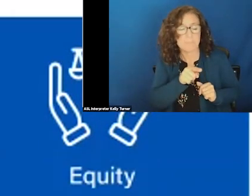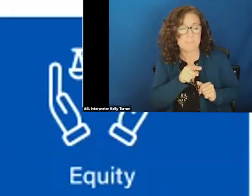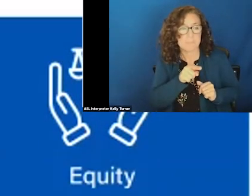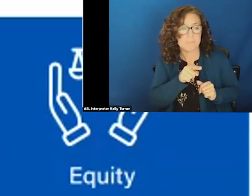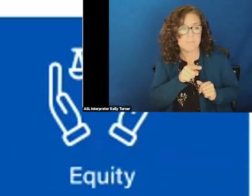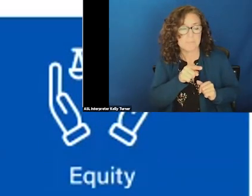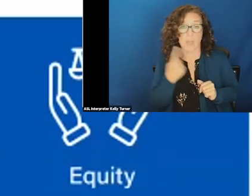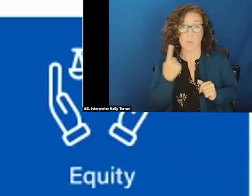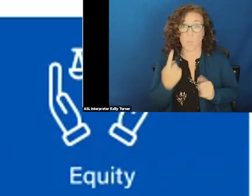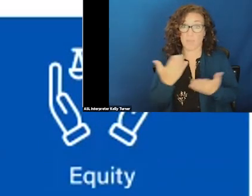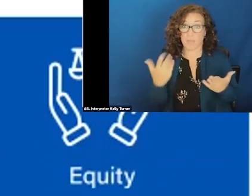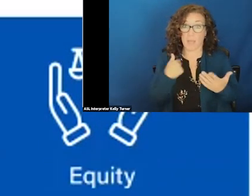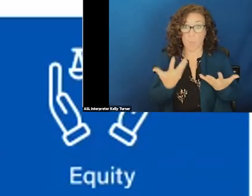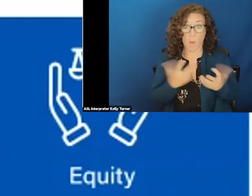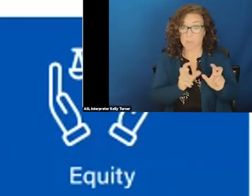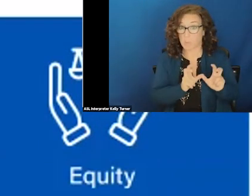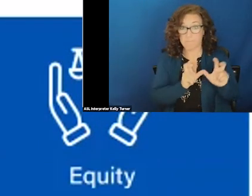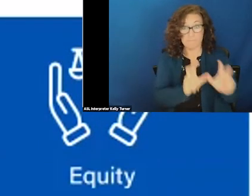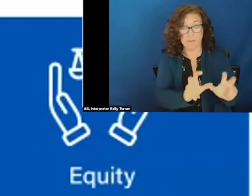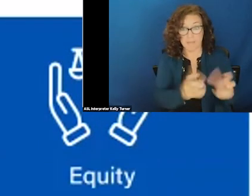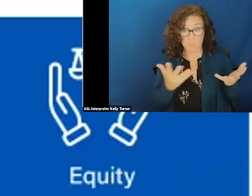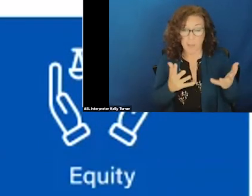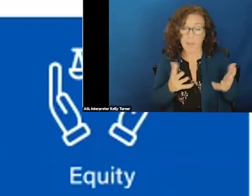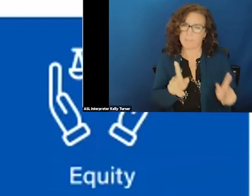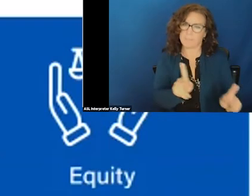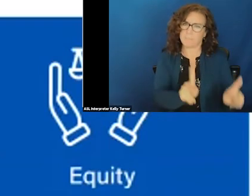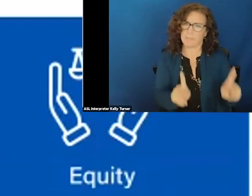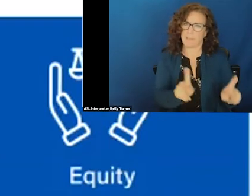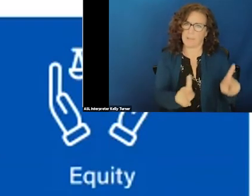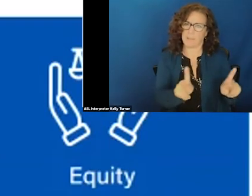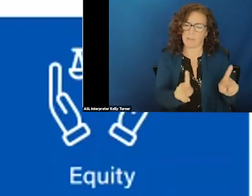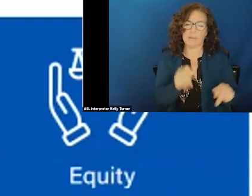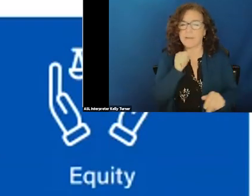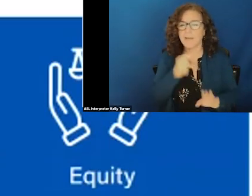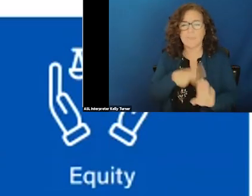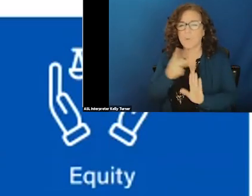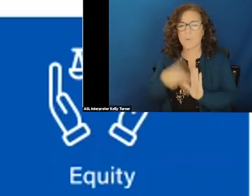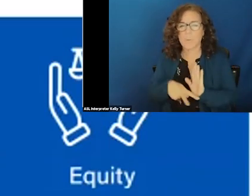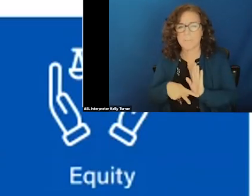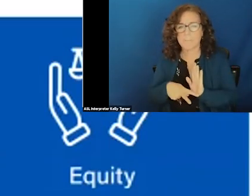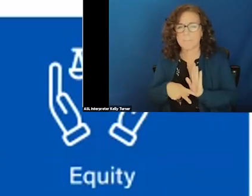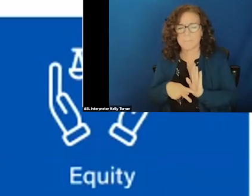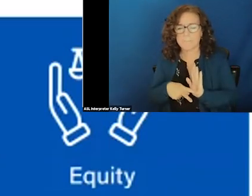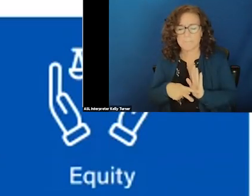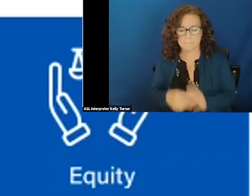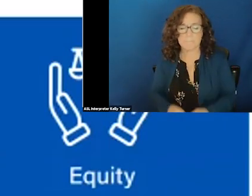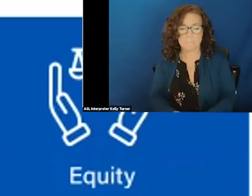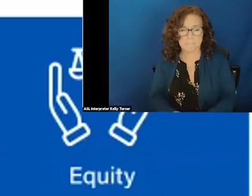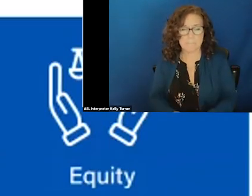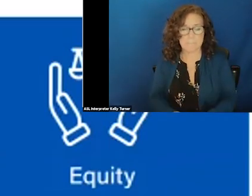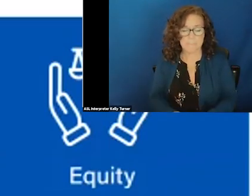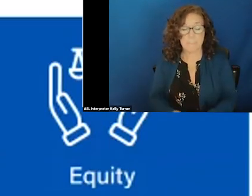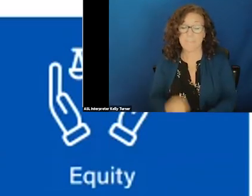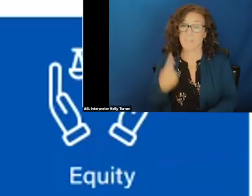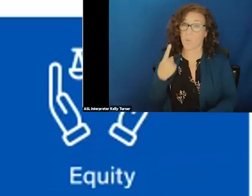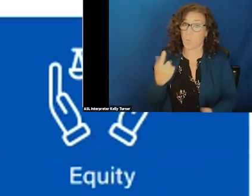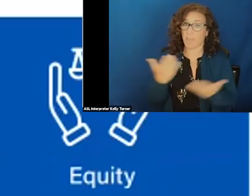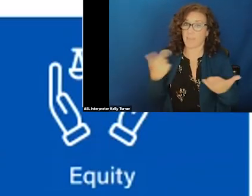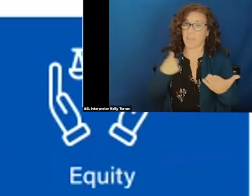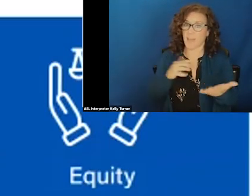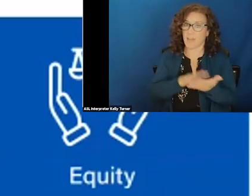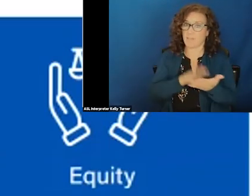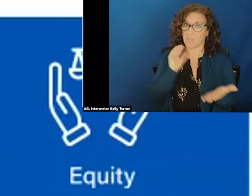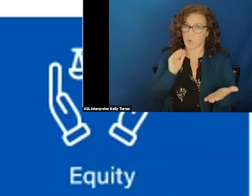program. One of the things I've learned over my 30 years of experience in education is that there isn't